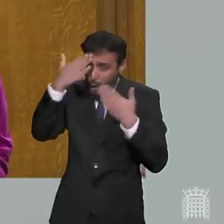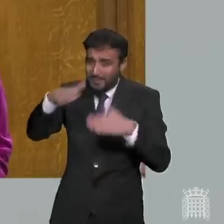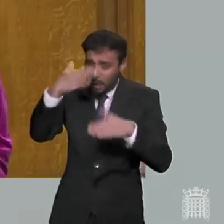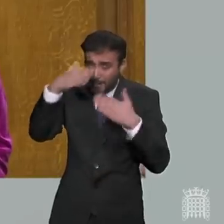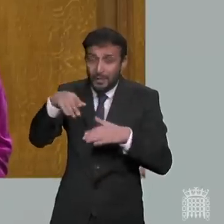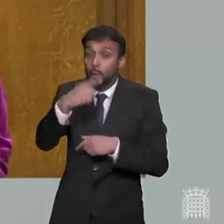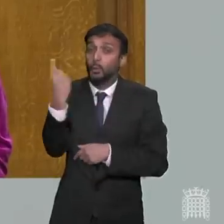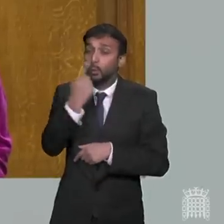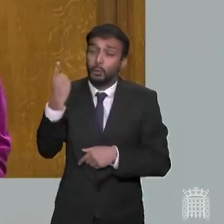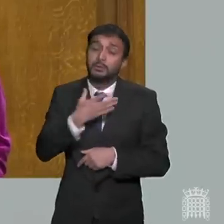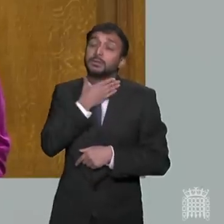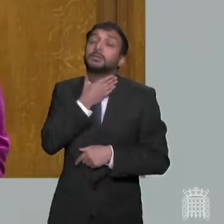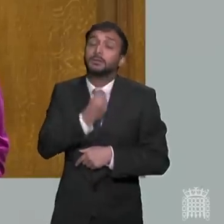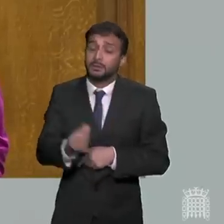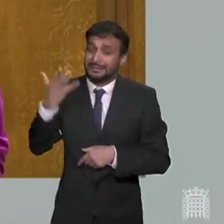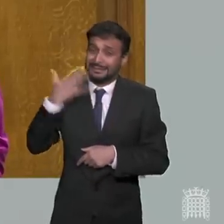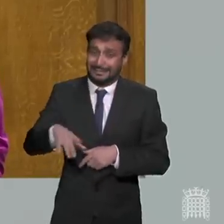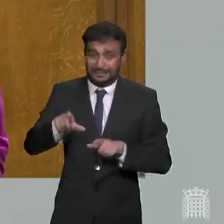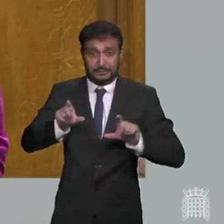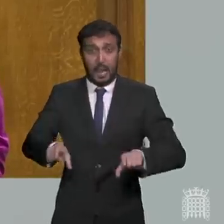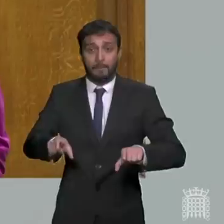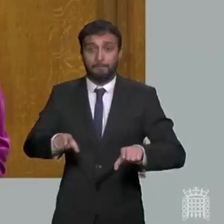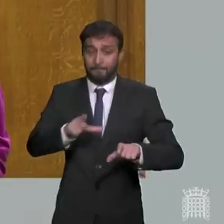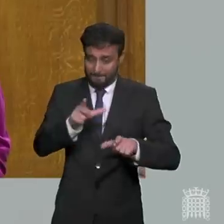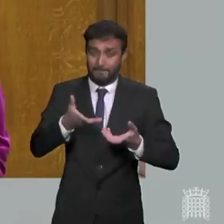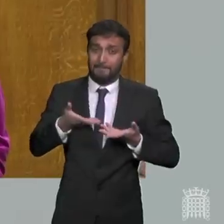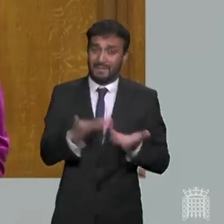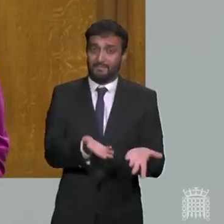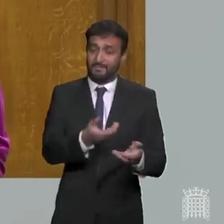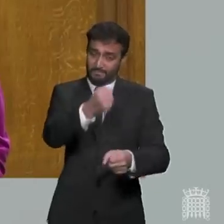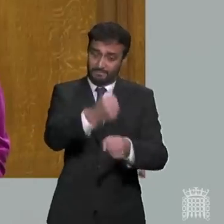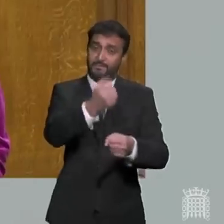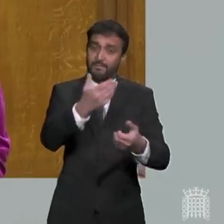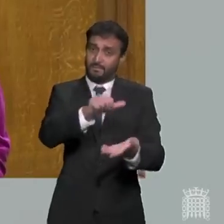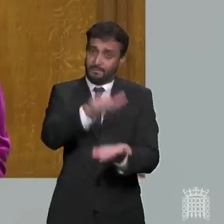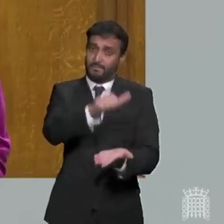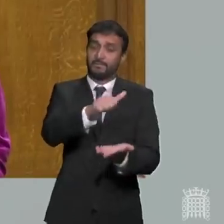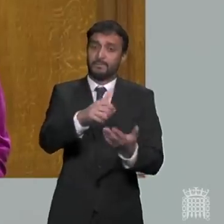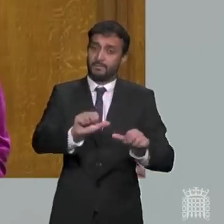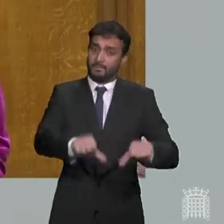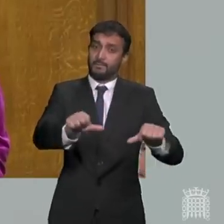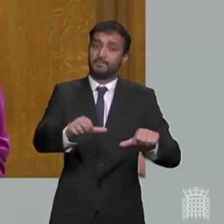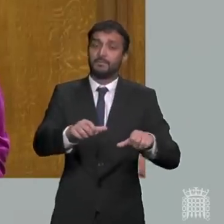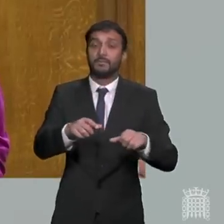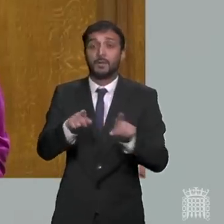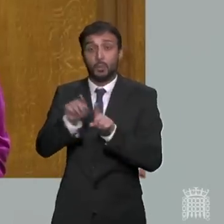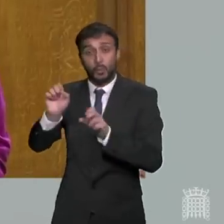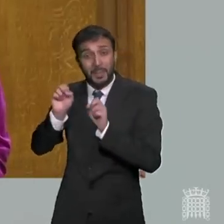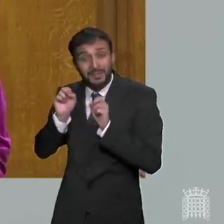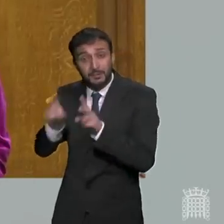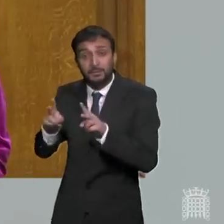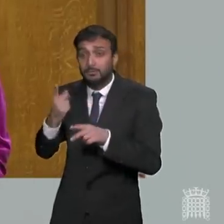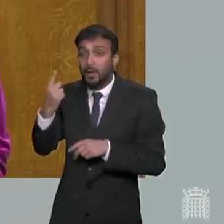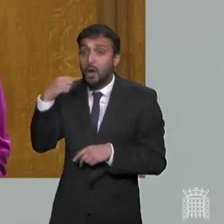those who need it quickly, and stopping the abuse of the system, which currently has a backlog of